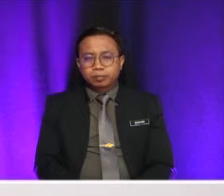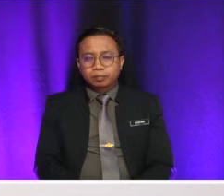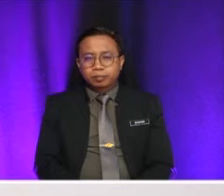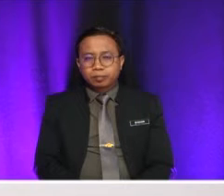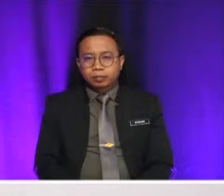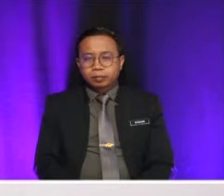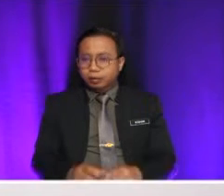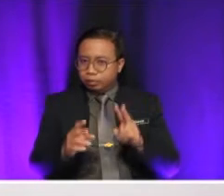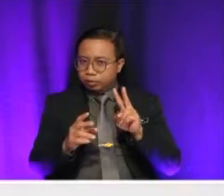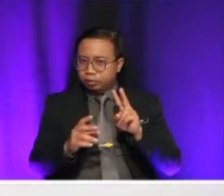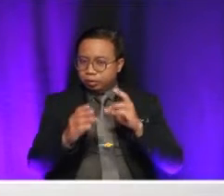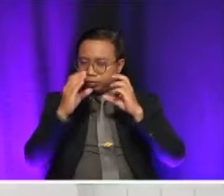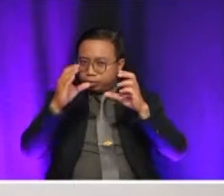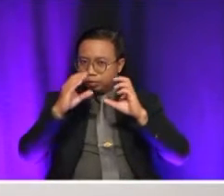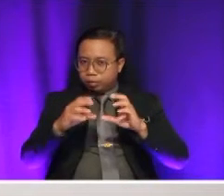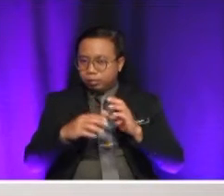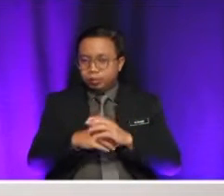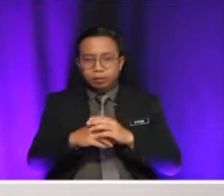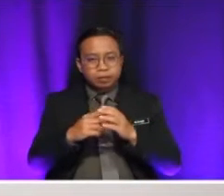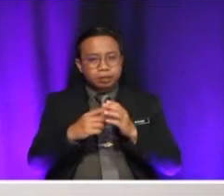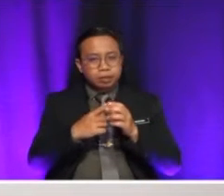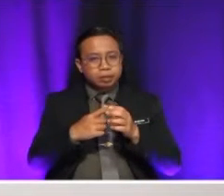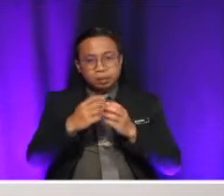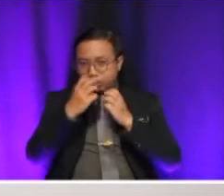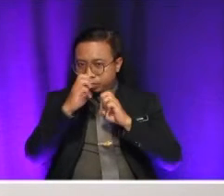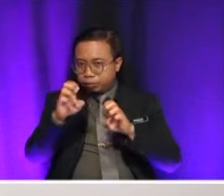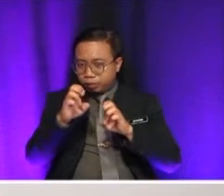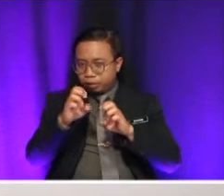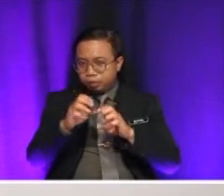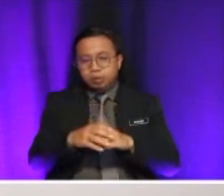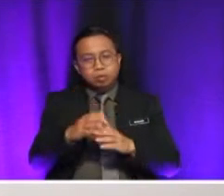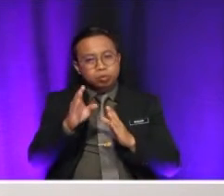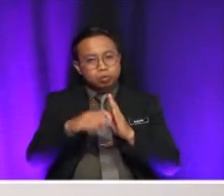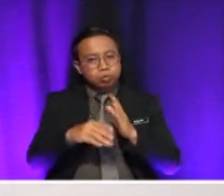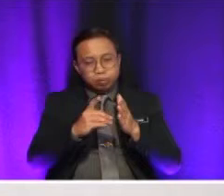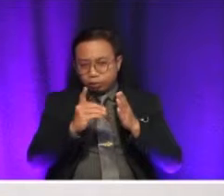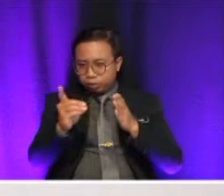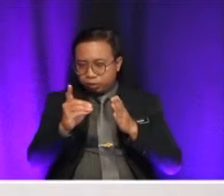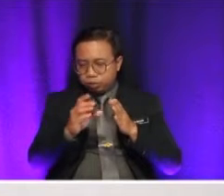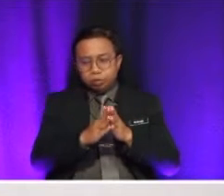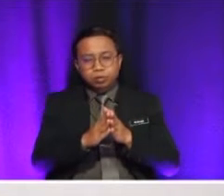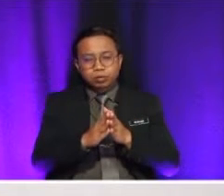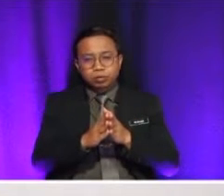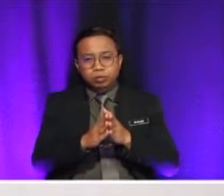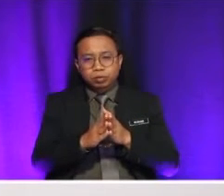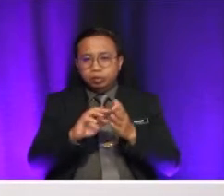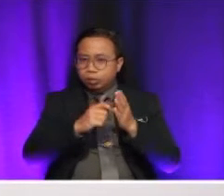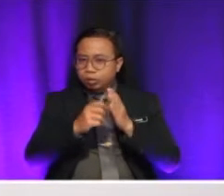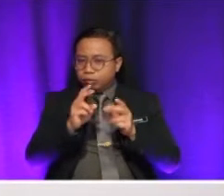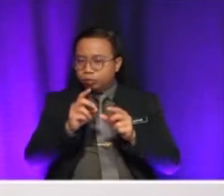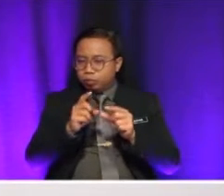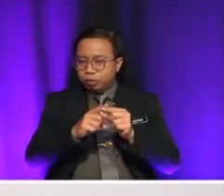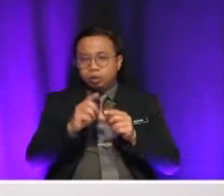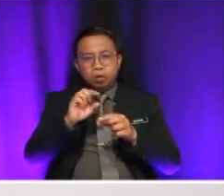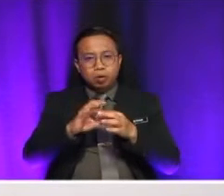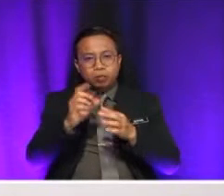The second paragraph, which is the first sentence, it explains about the disadvantaged communities, which is the key word to the point of the answer.